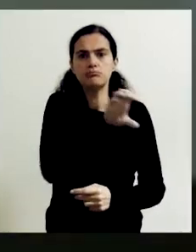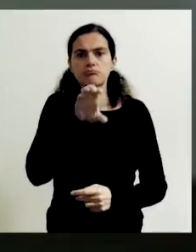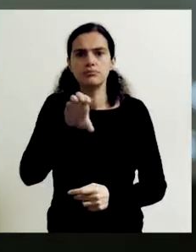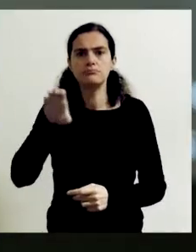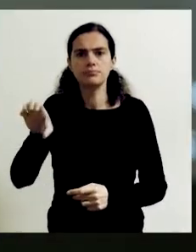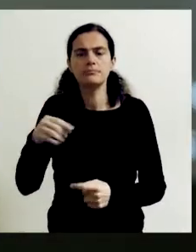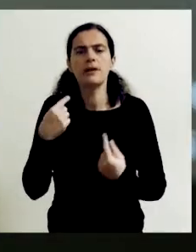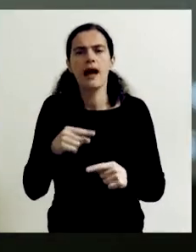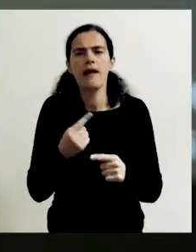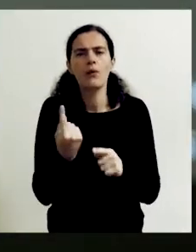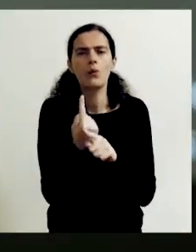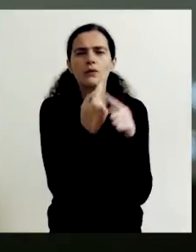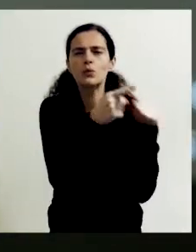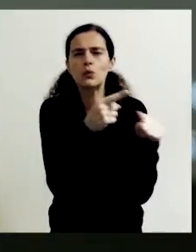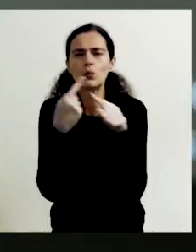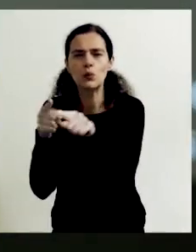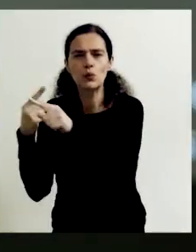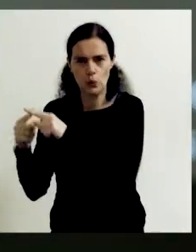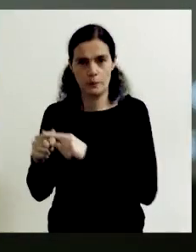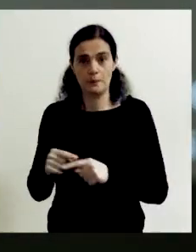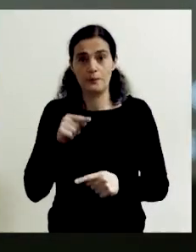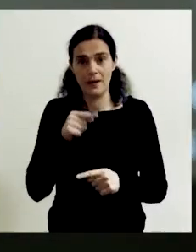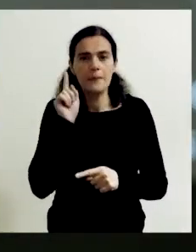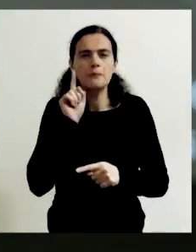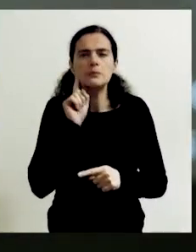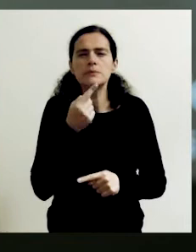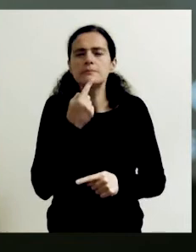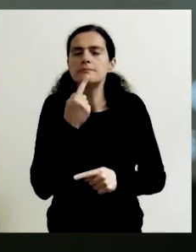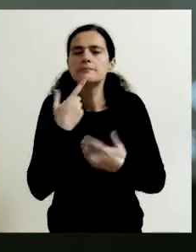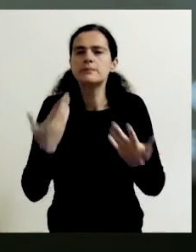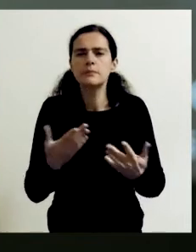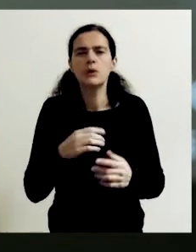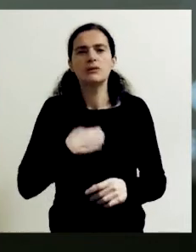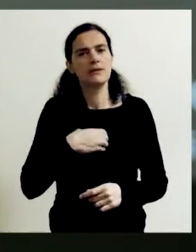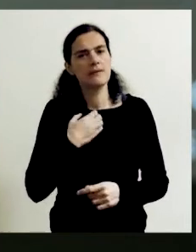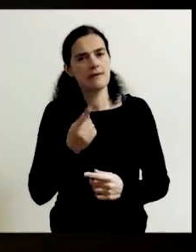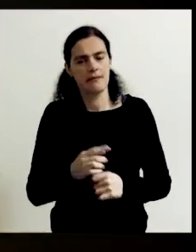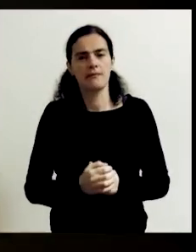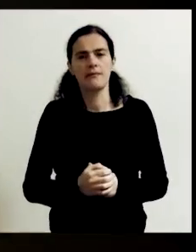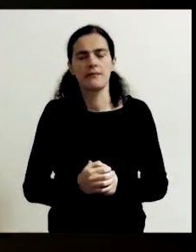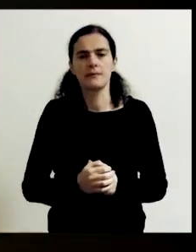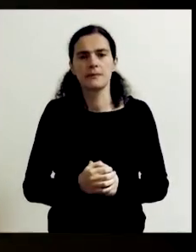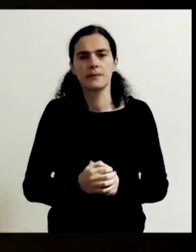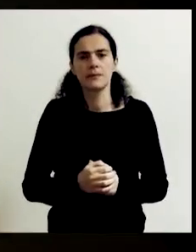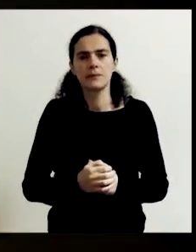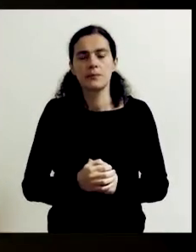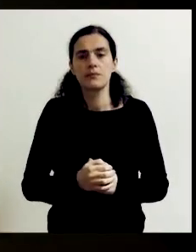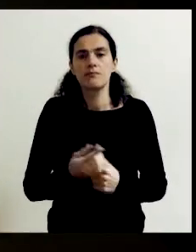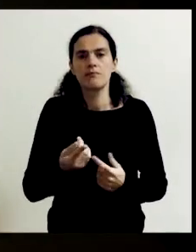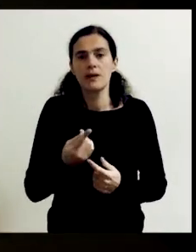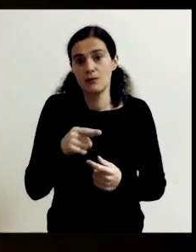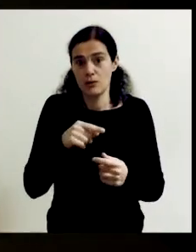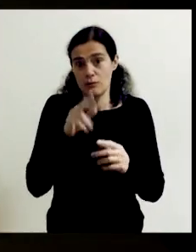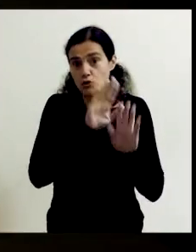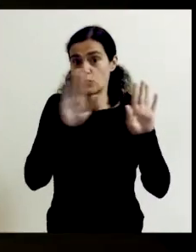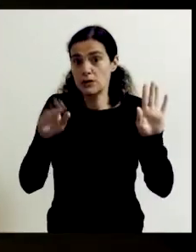three screens, you have different elements that are key to understand the meaning